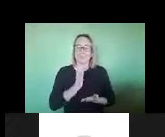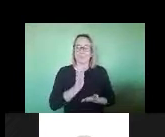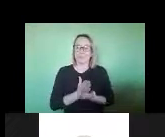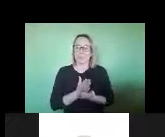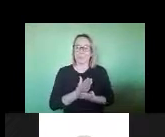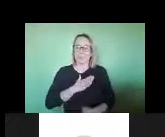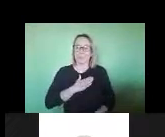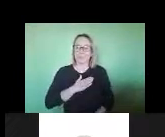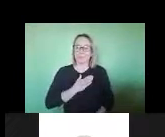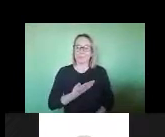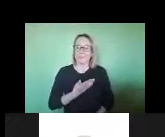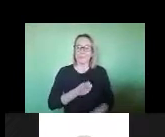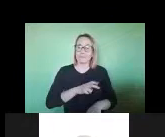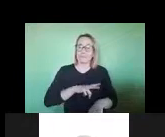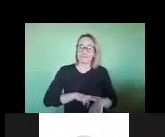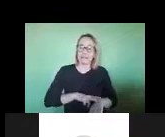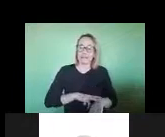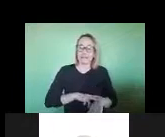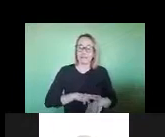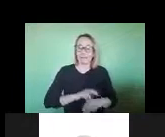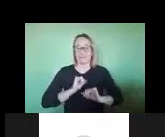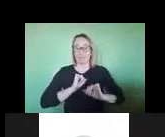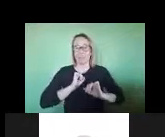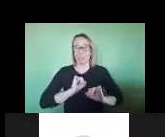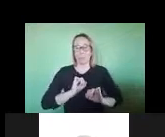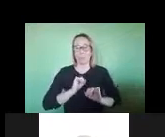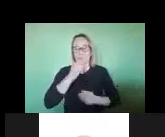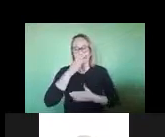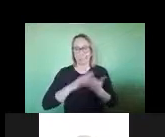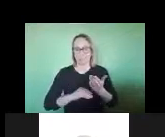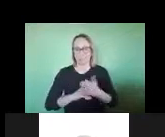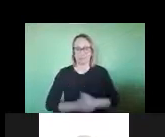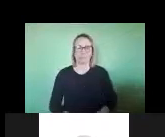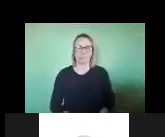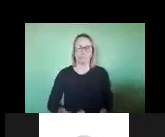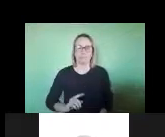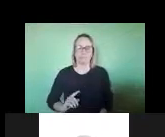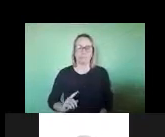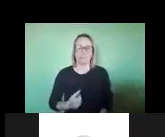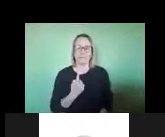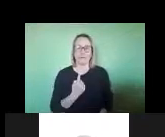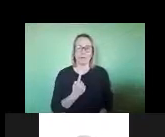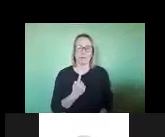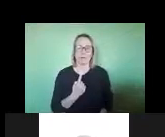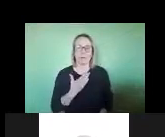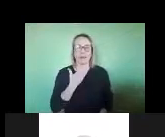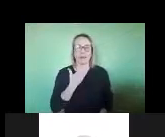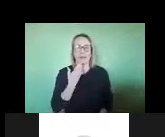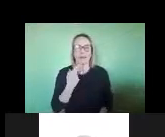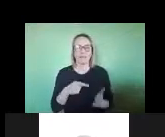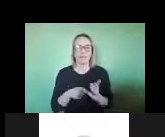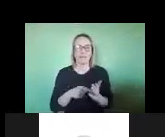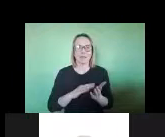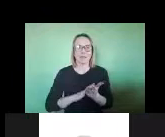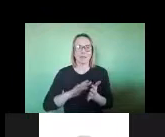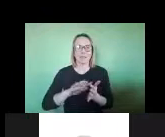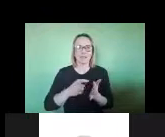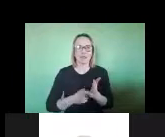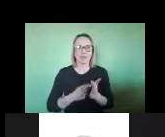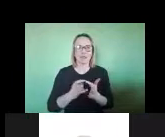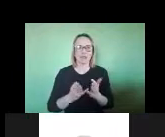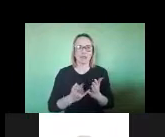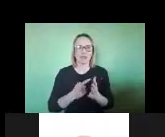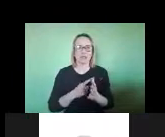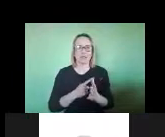some members, staff and host testimonies. So first up, we have lovely Teresa, and she is going to tell